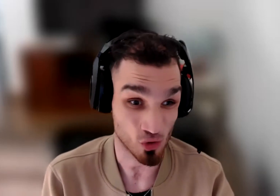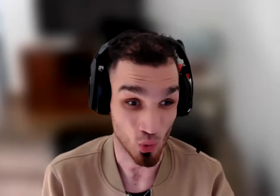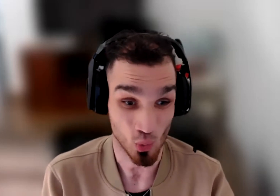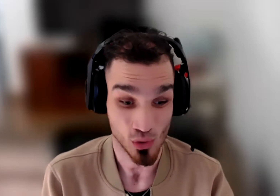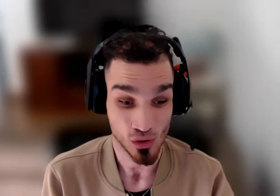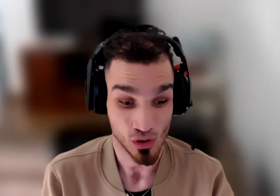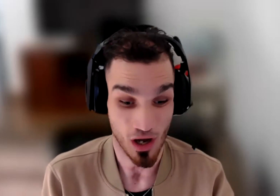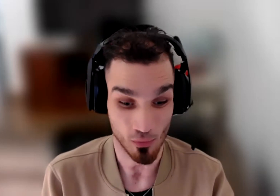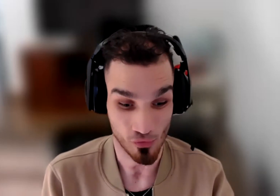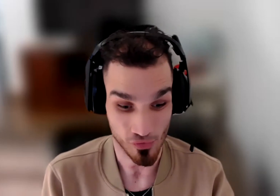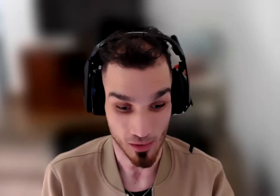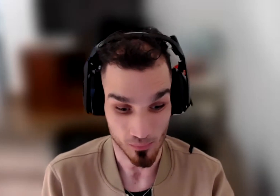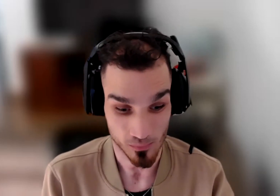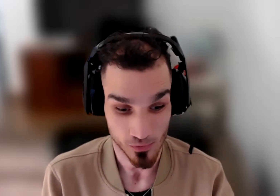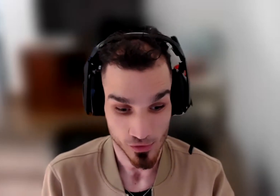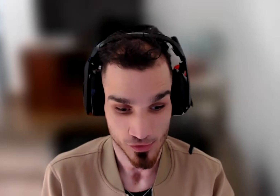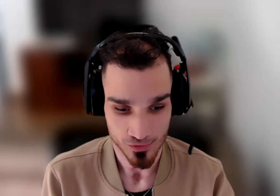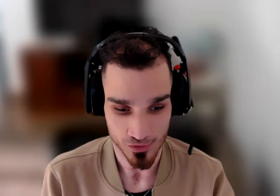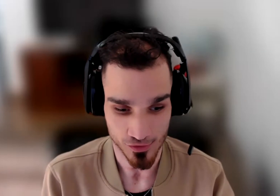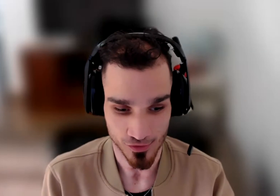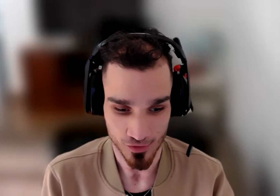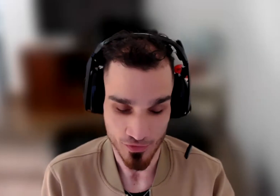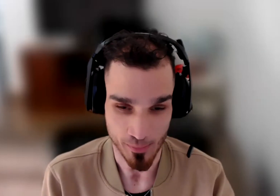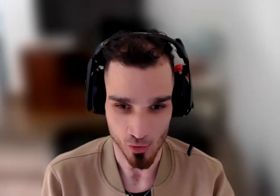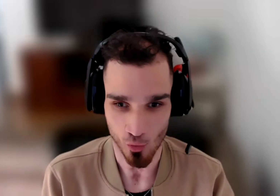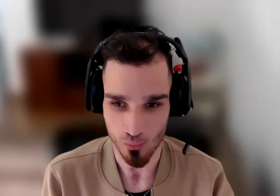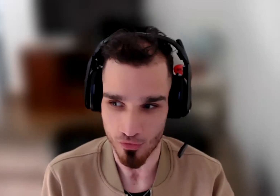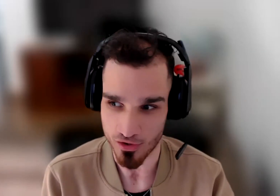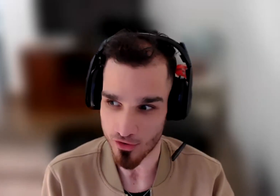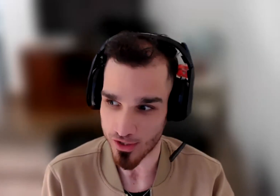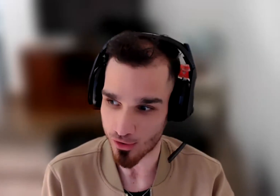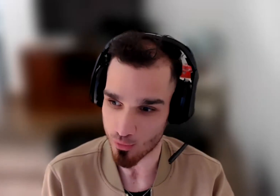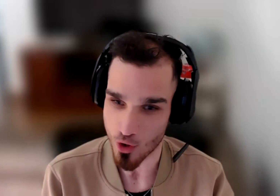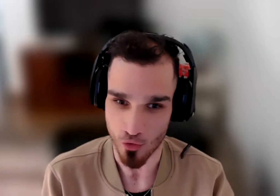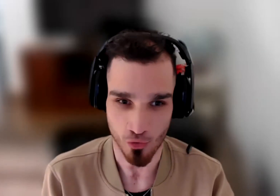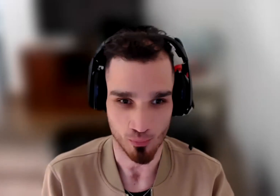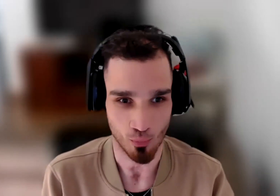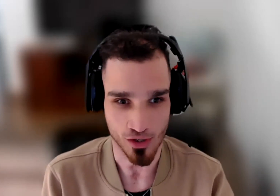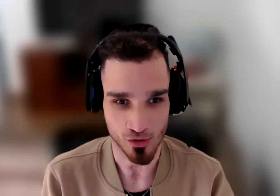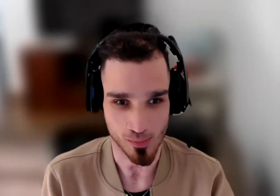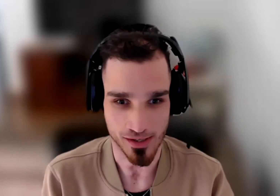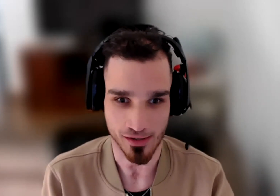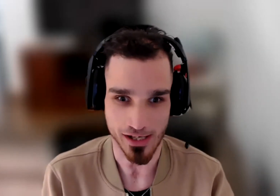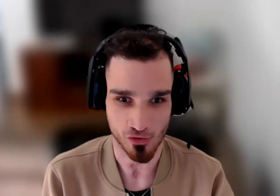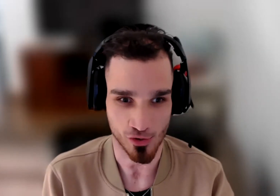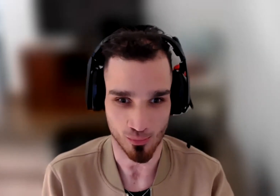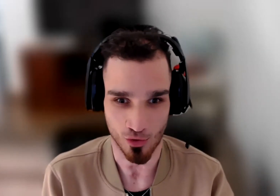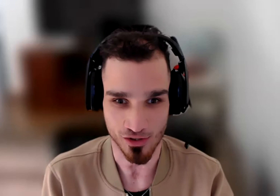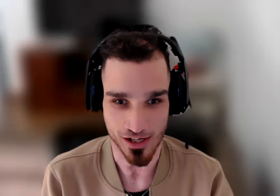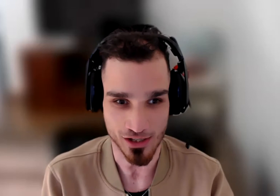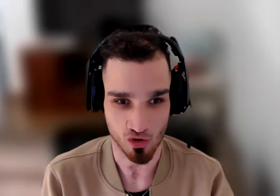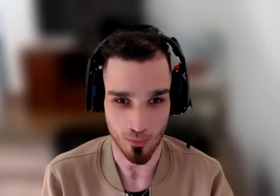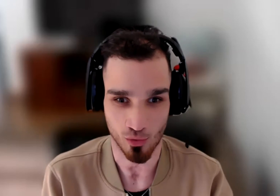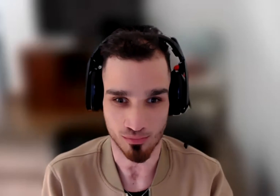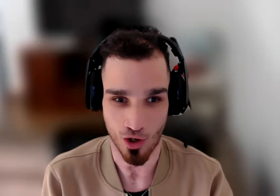out in school. I was the typical statistic youth, wanting to be a gangster, wanting